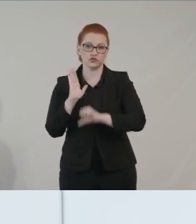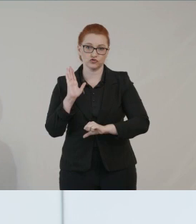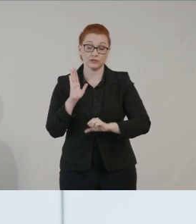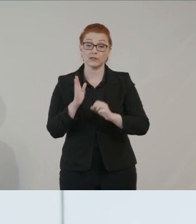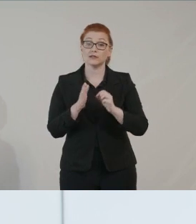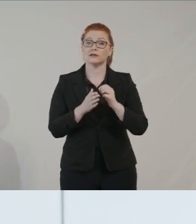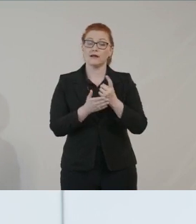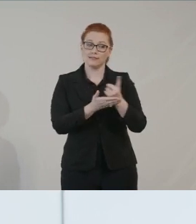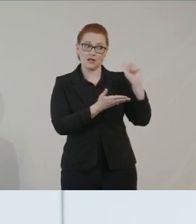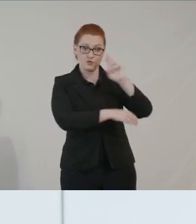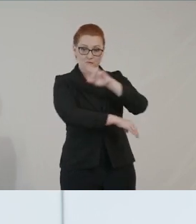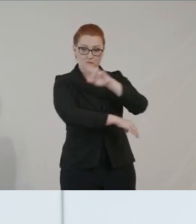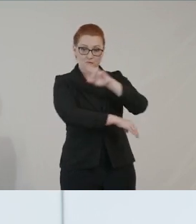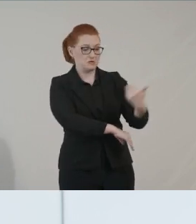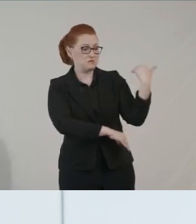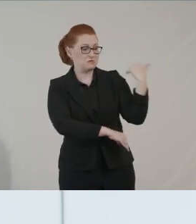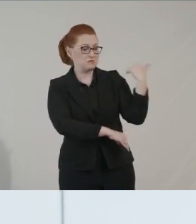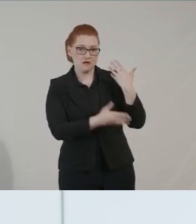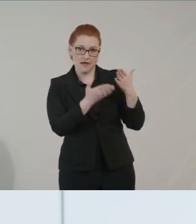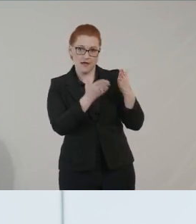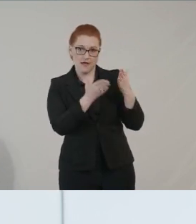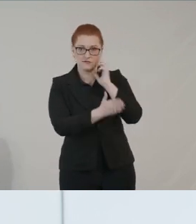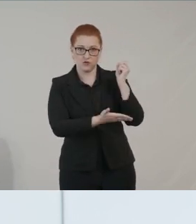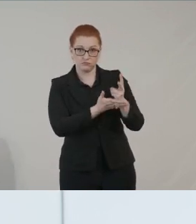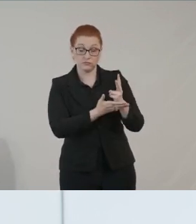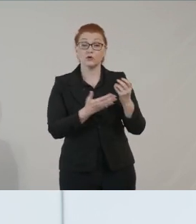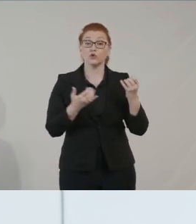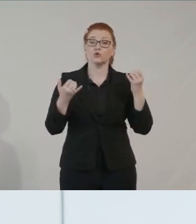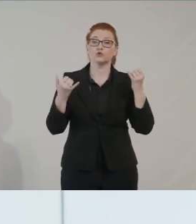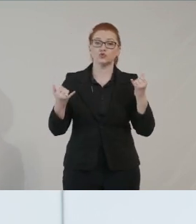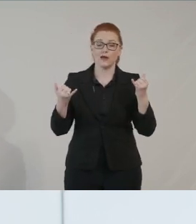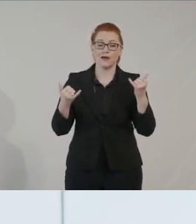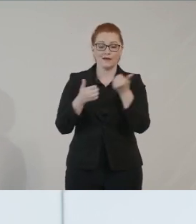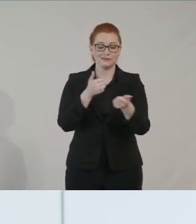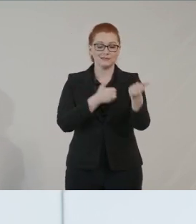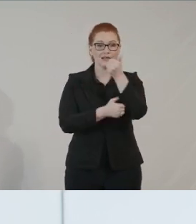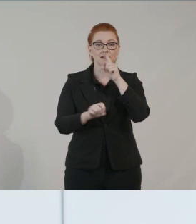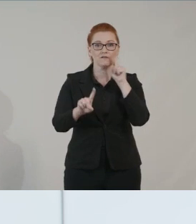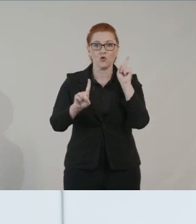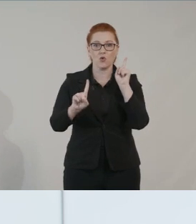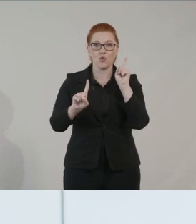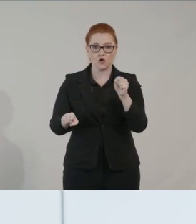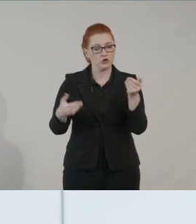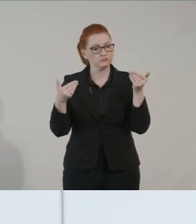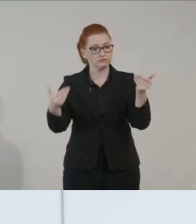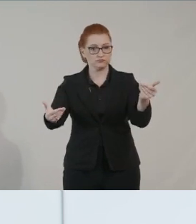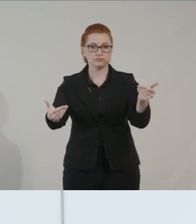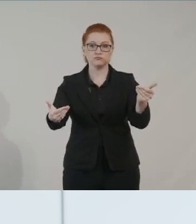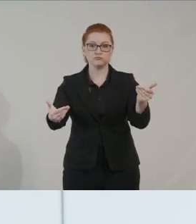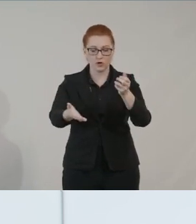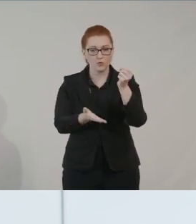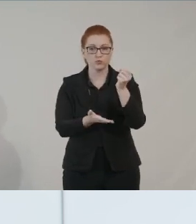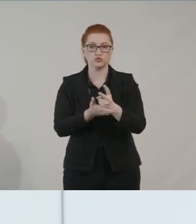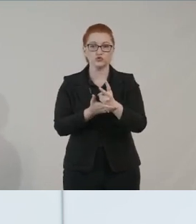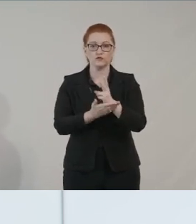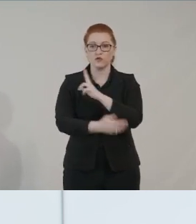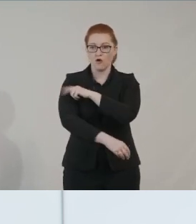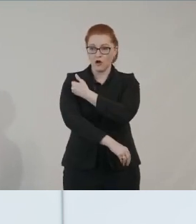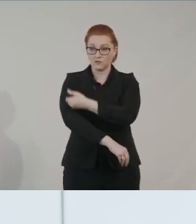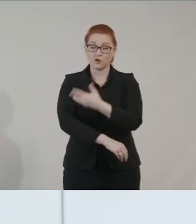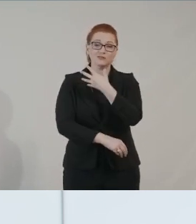elective surgeries. So today I'm issuing an executive order authorizing hospitals and outpatient